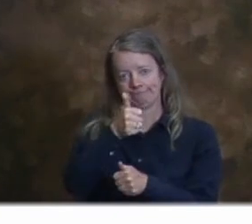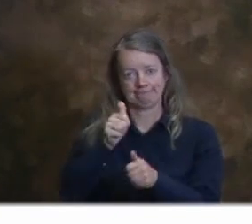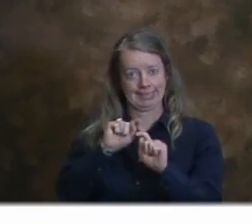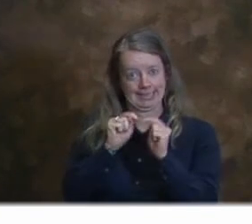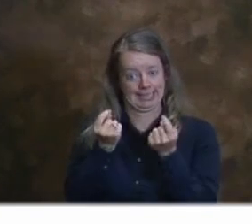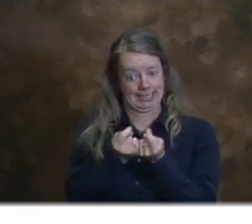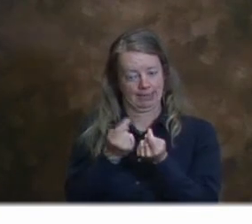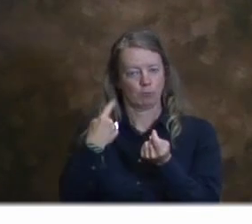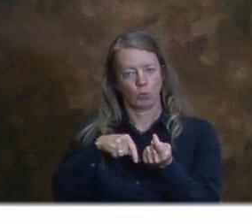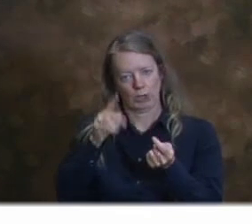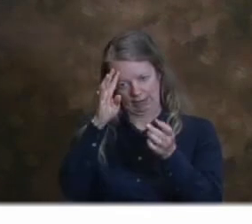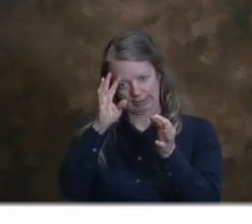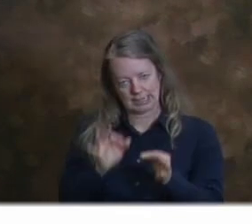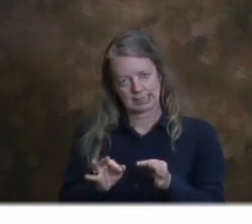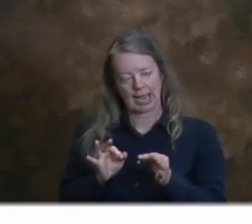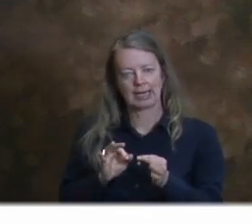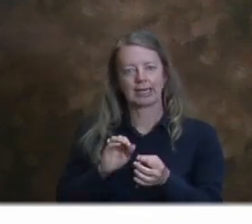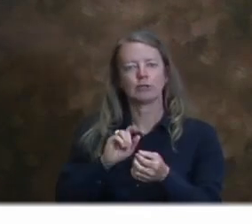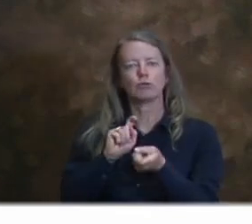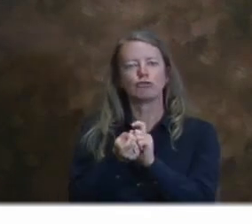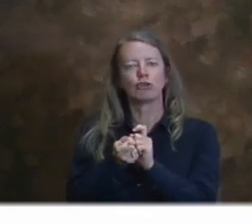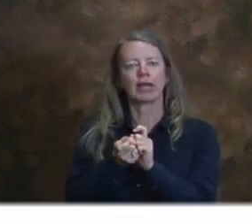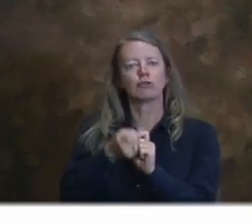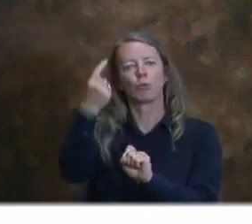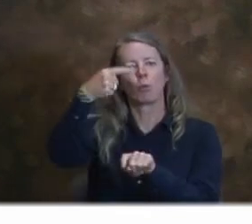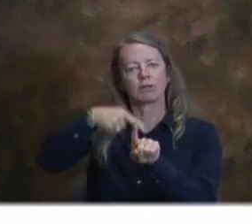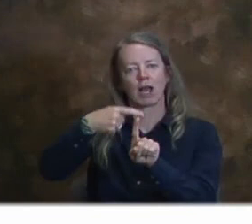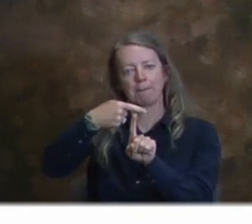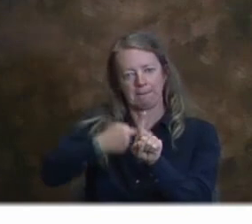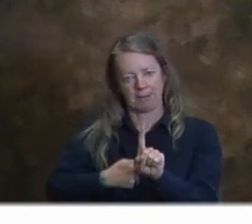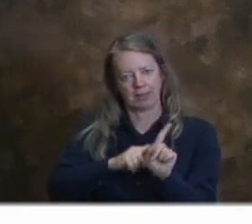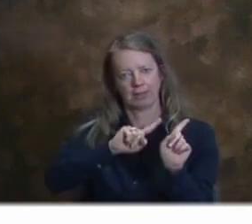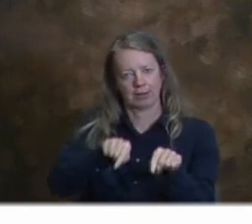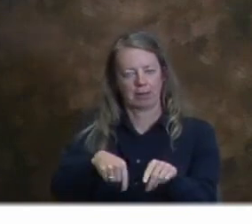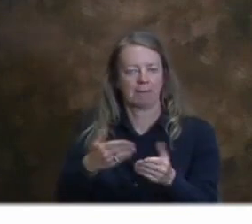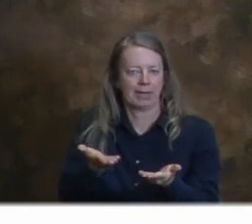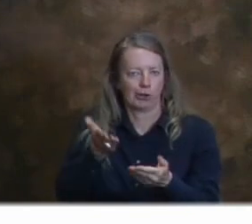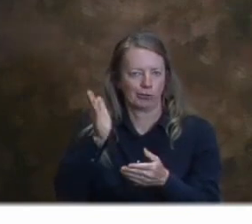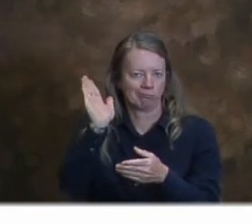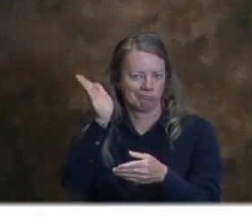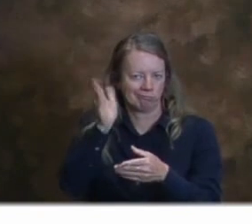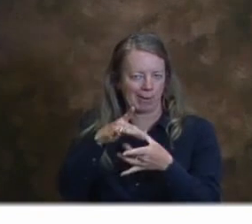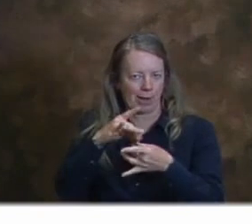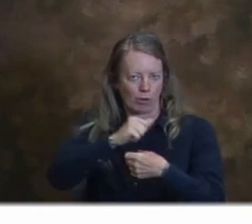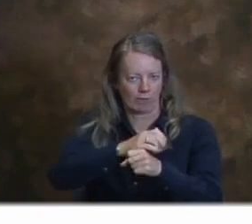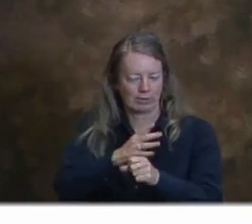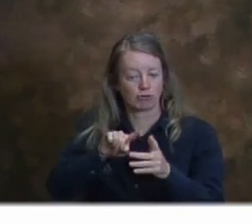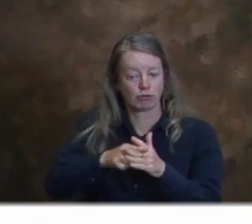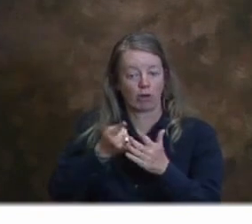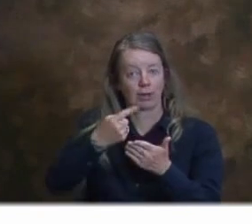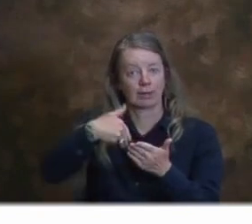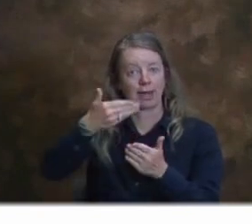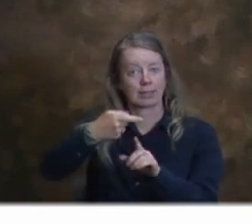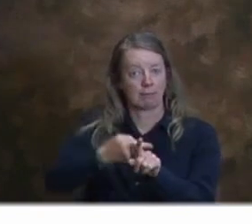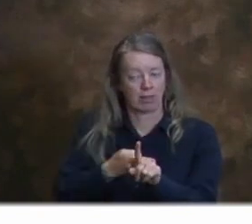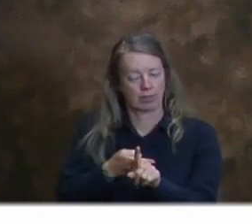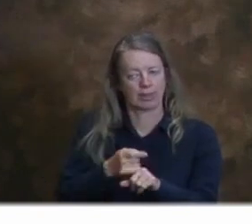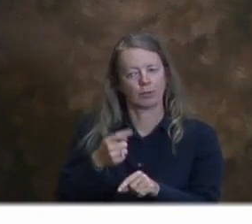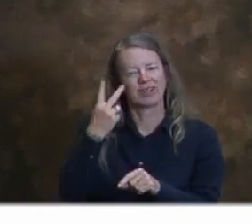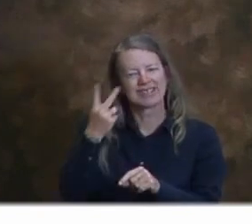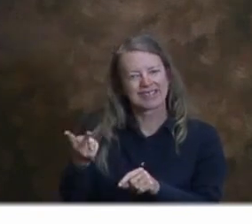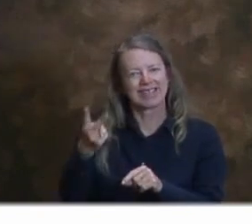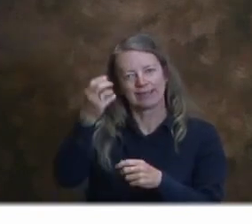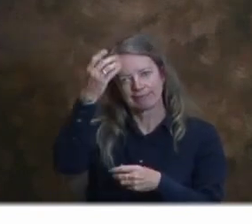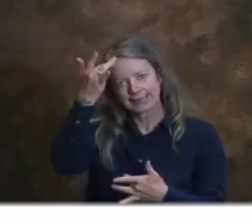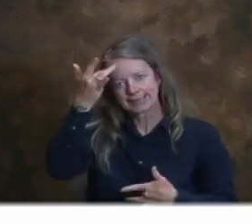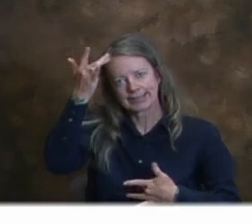move to once monthly community briefings beginning April 5th, with decreasing trends, community understanding of